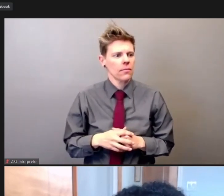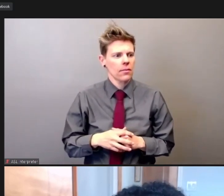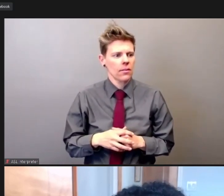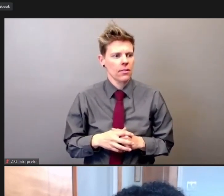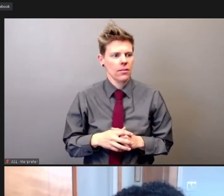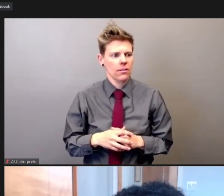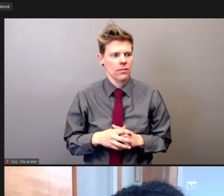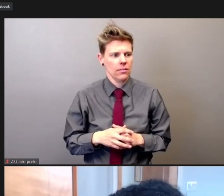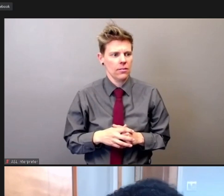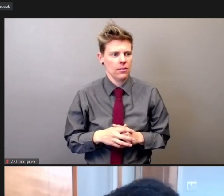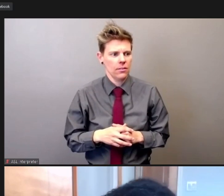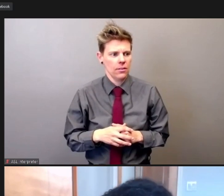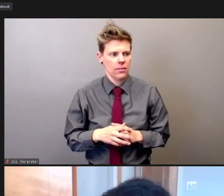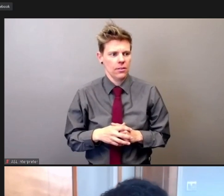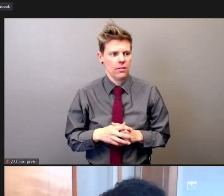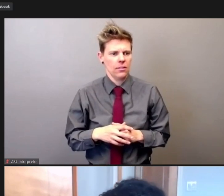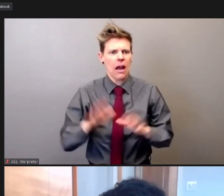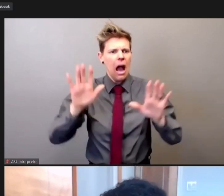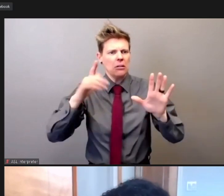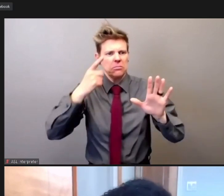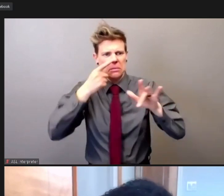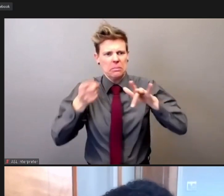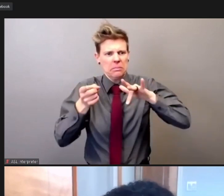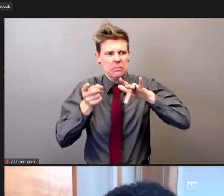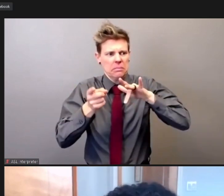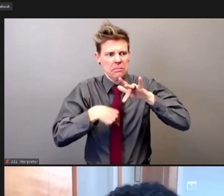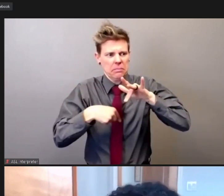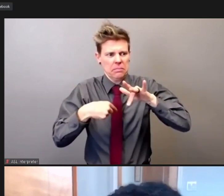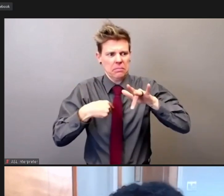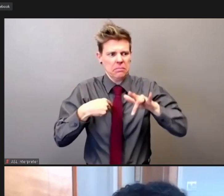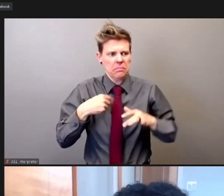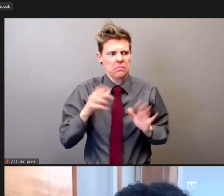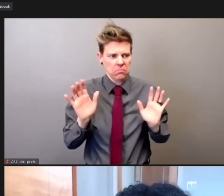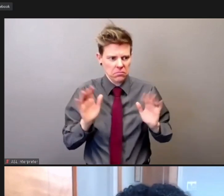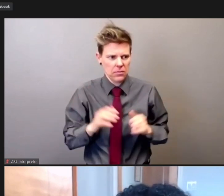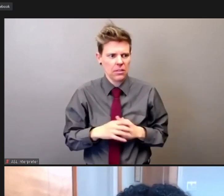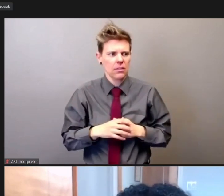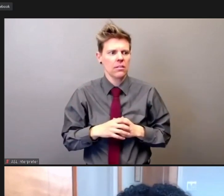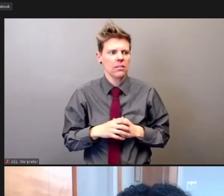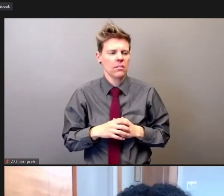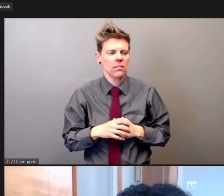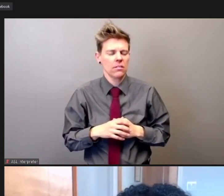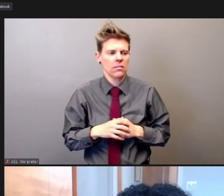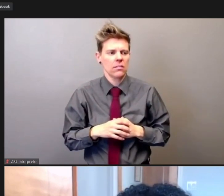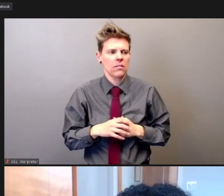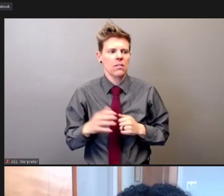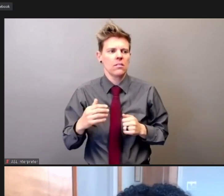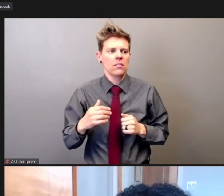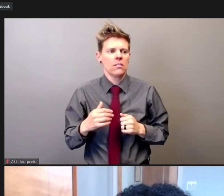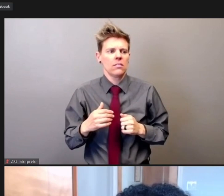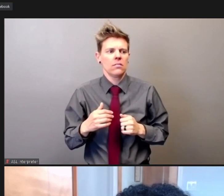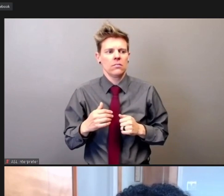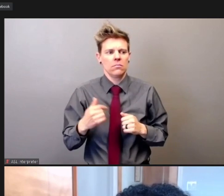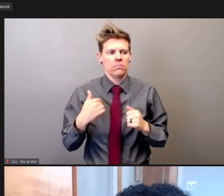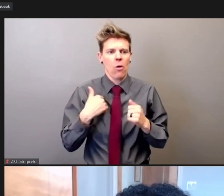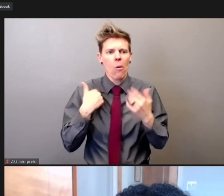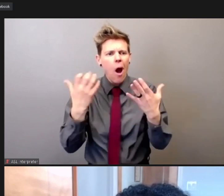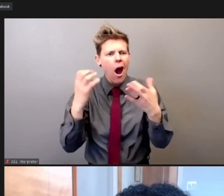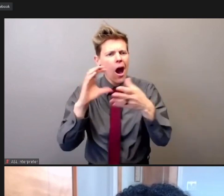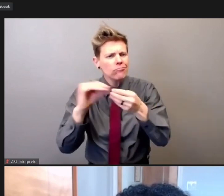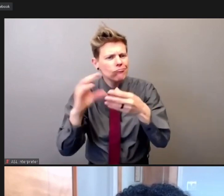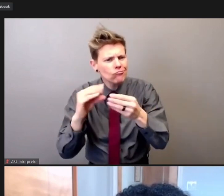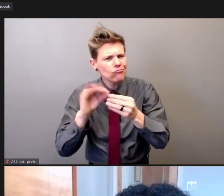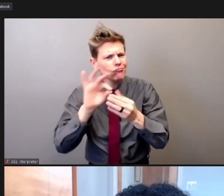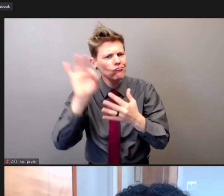for now. Can you guys comment on any worries you had specifically with Super Bowl gatherings in terms of reopening and